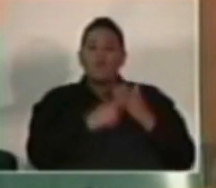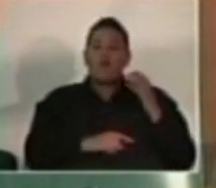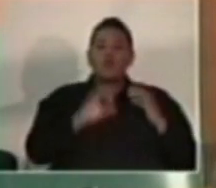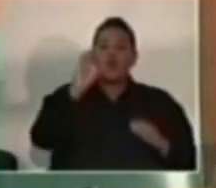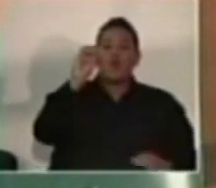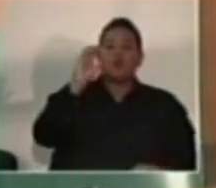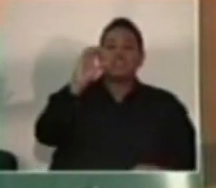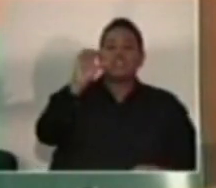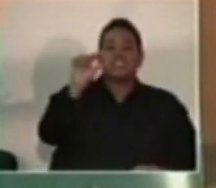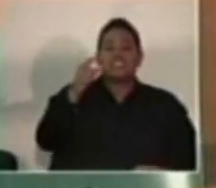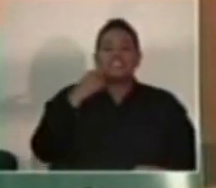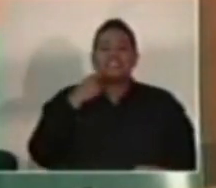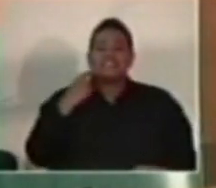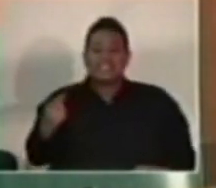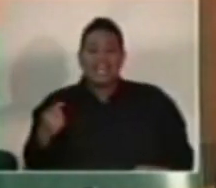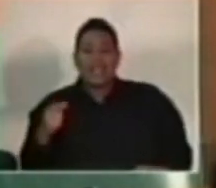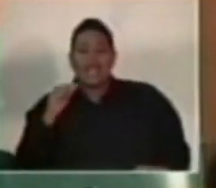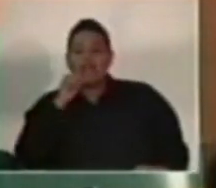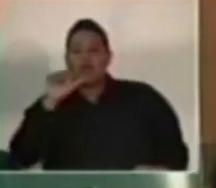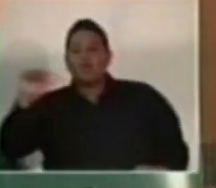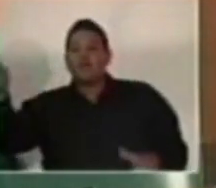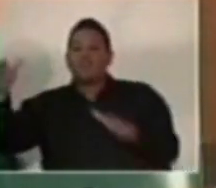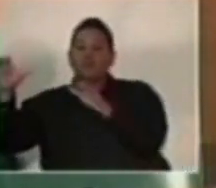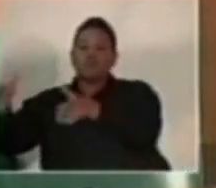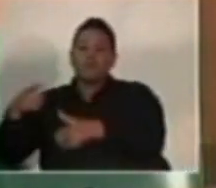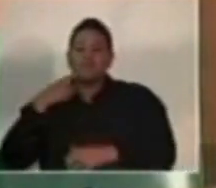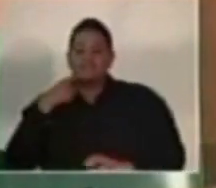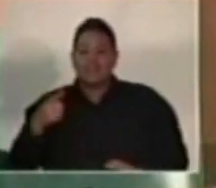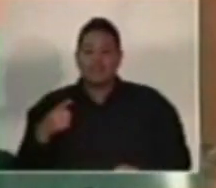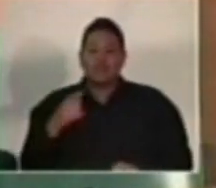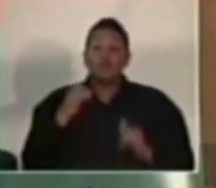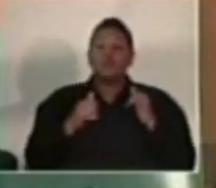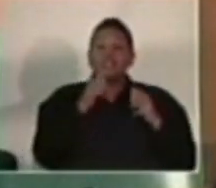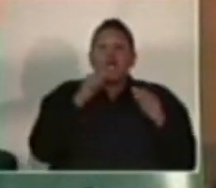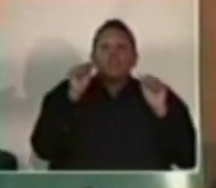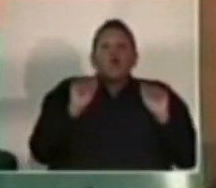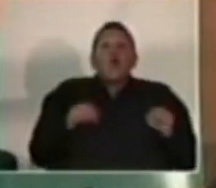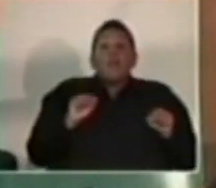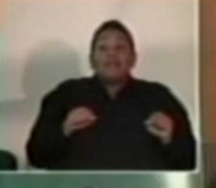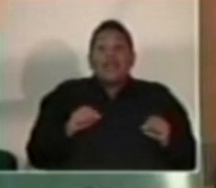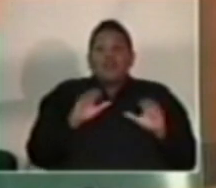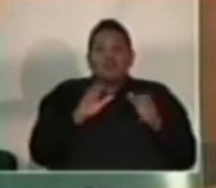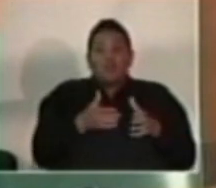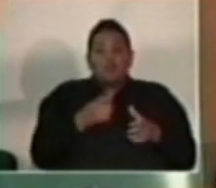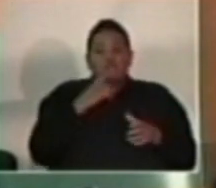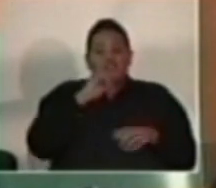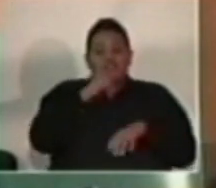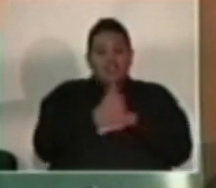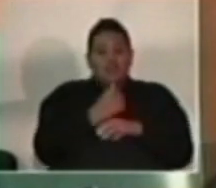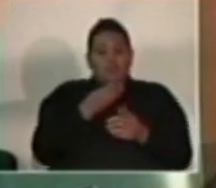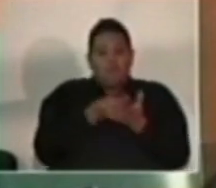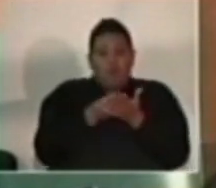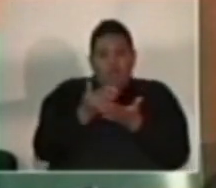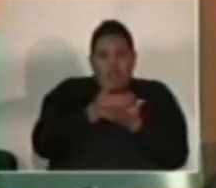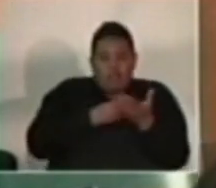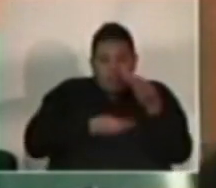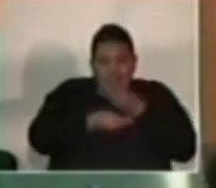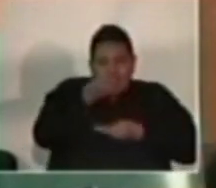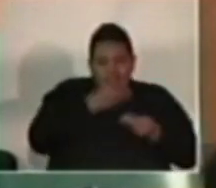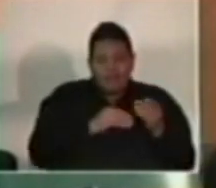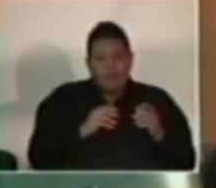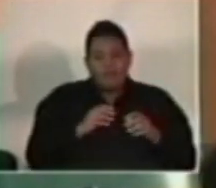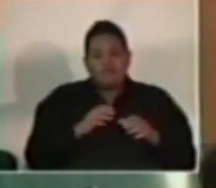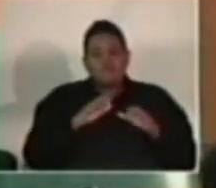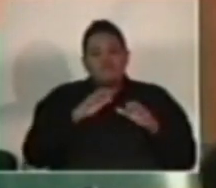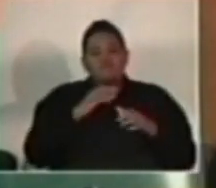said and not what the other body, which is not the competent body to pronounce on procurement procedures. We have to